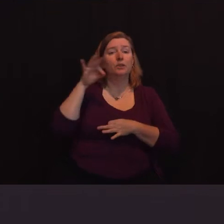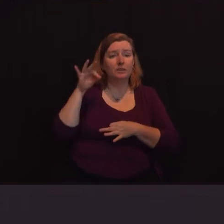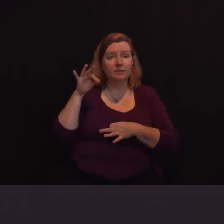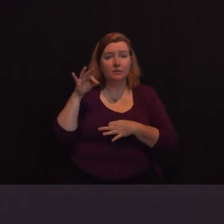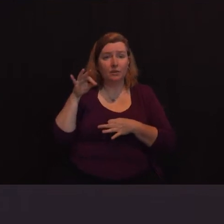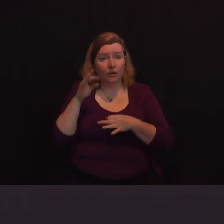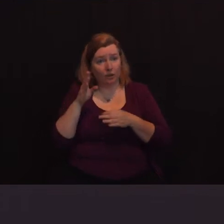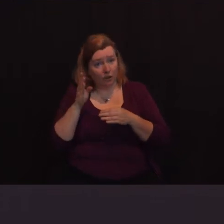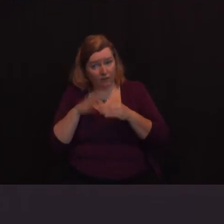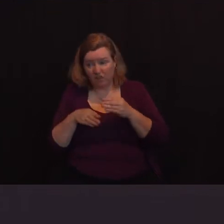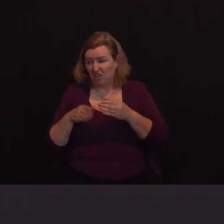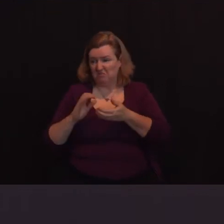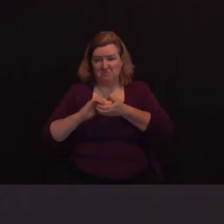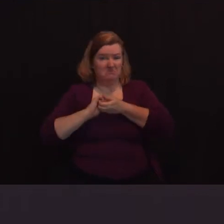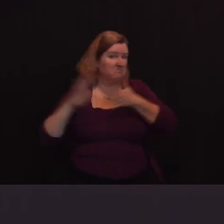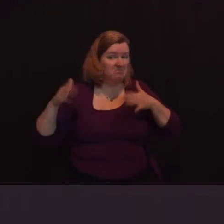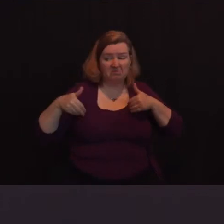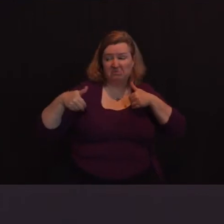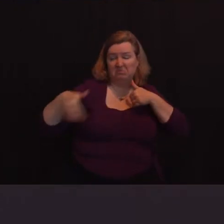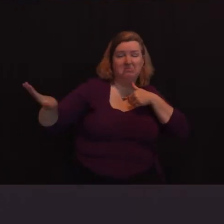including exciting new